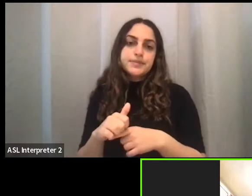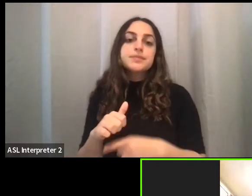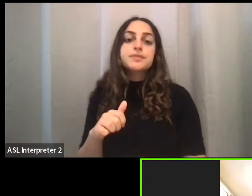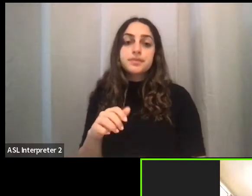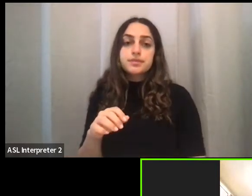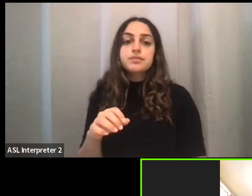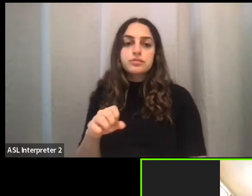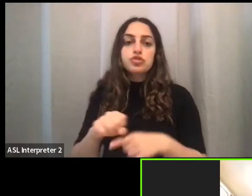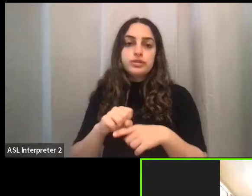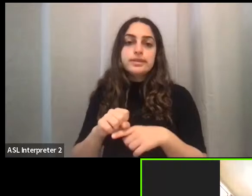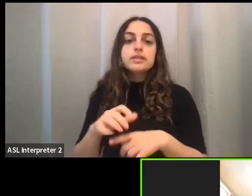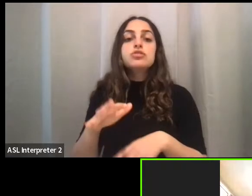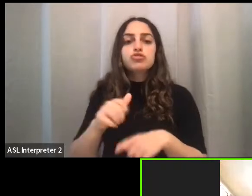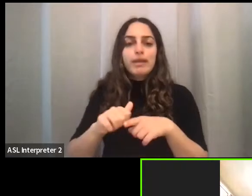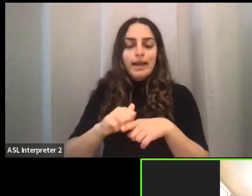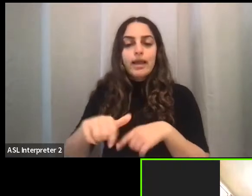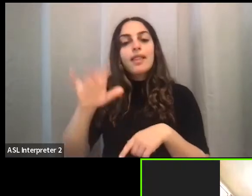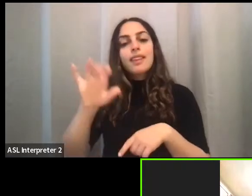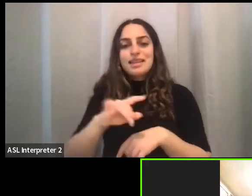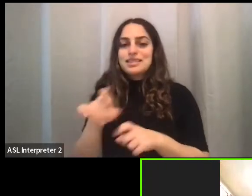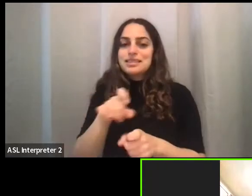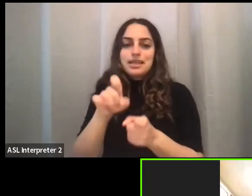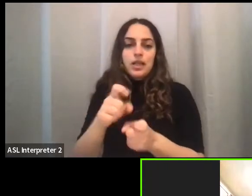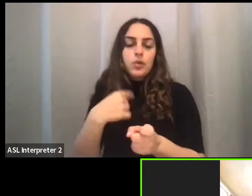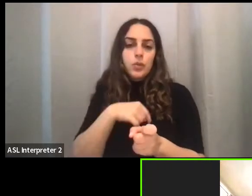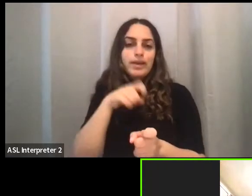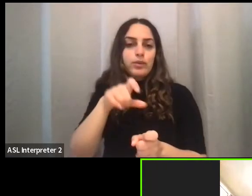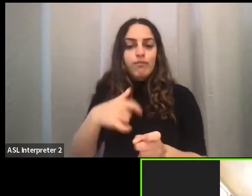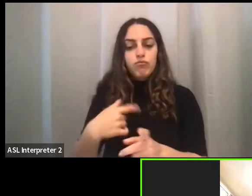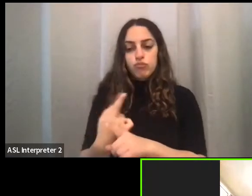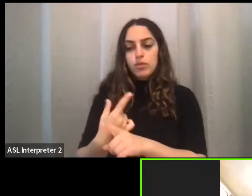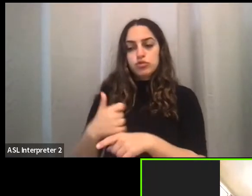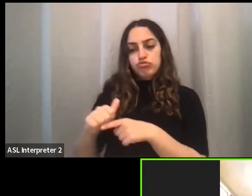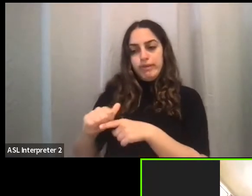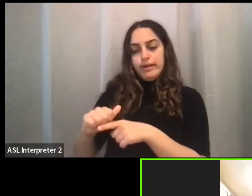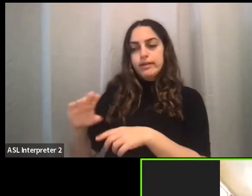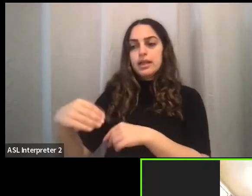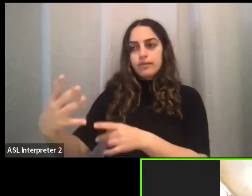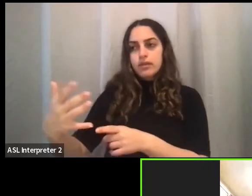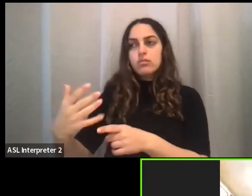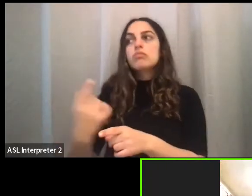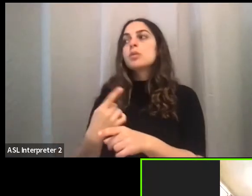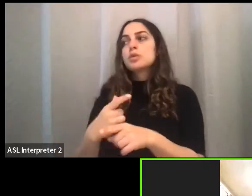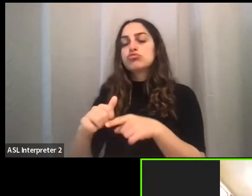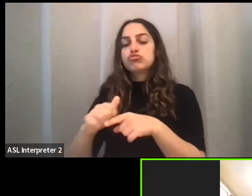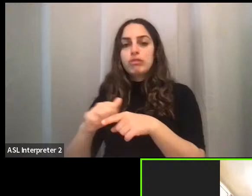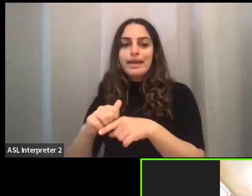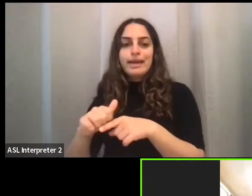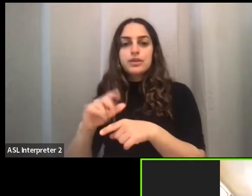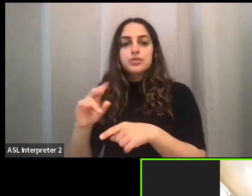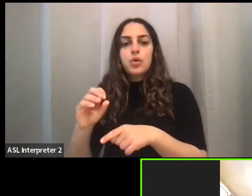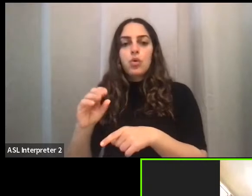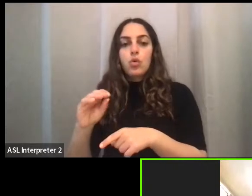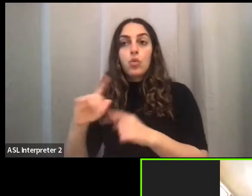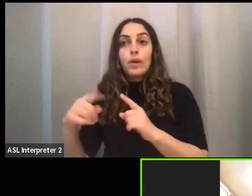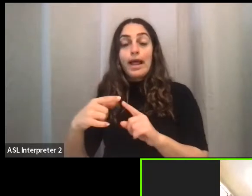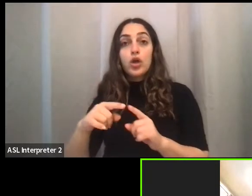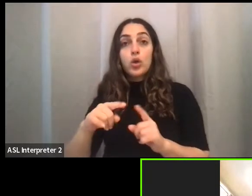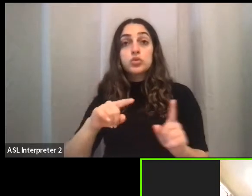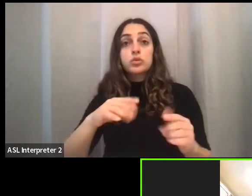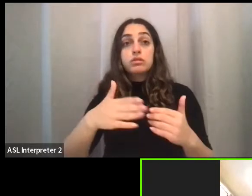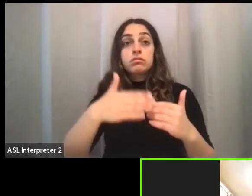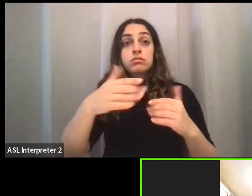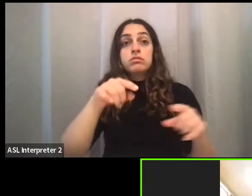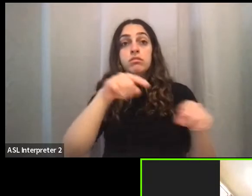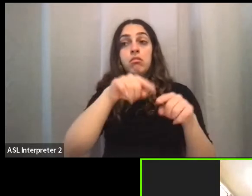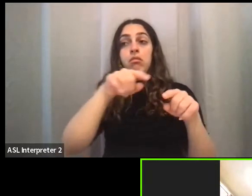that that'll and that that's exactly what we need to do proper training to give them proper training and goals so when i go to the next job or to the next job into